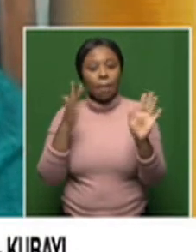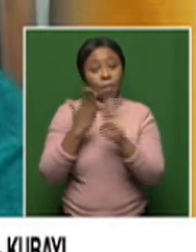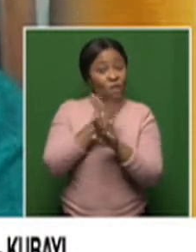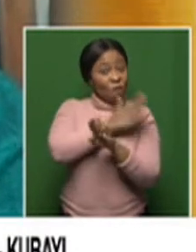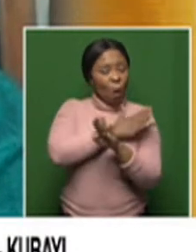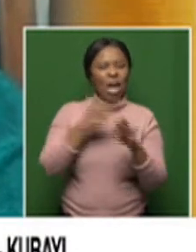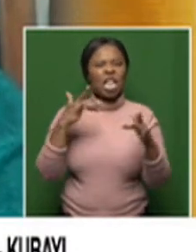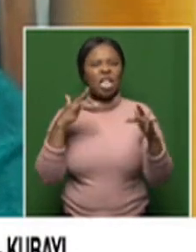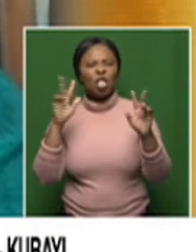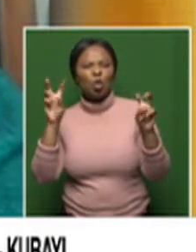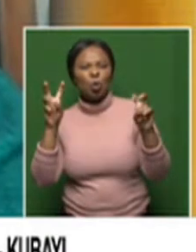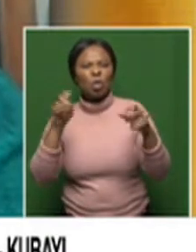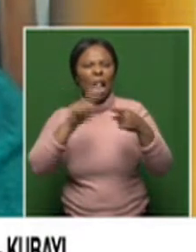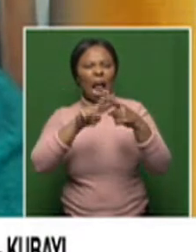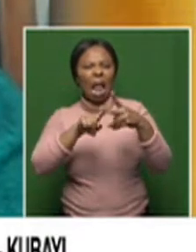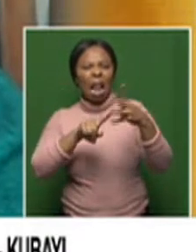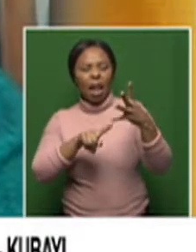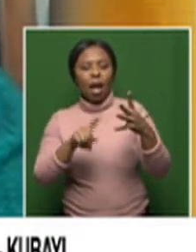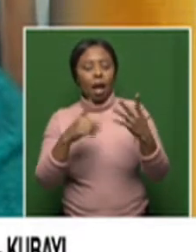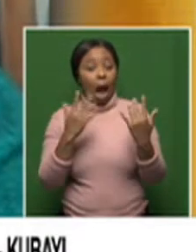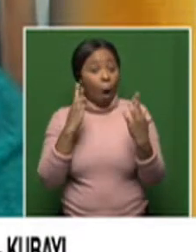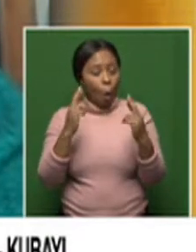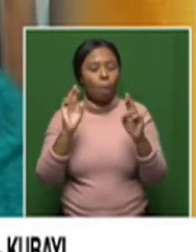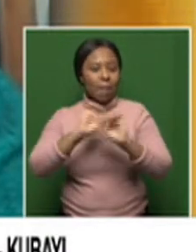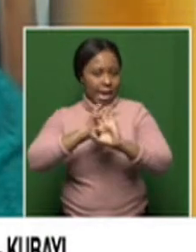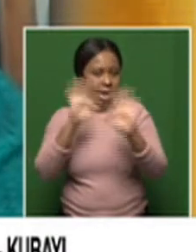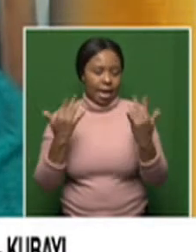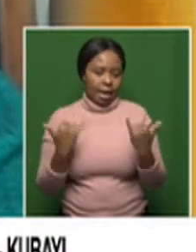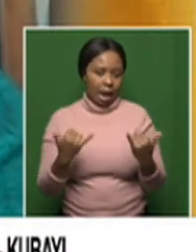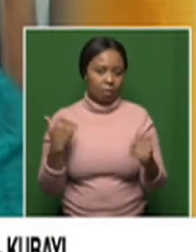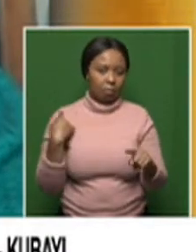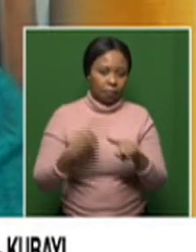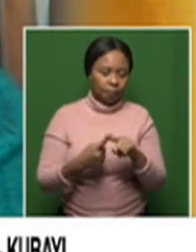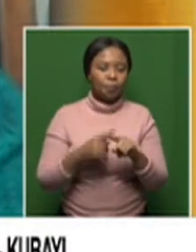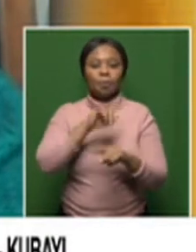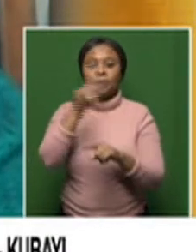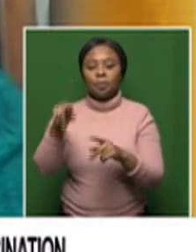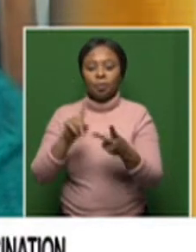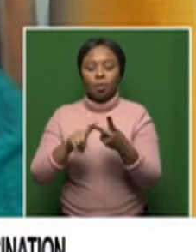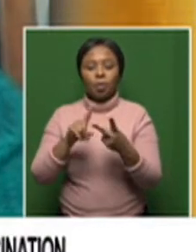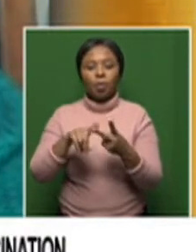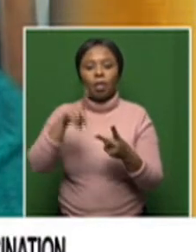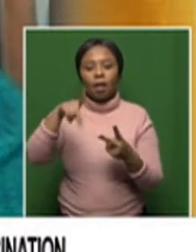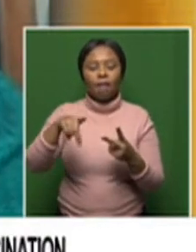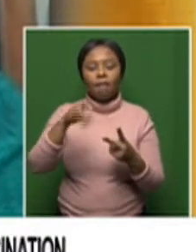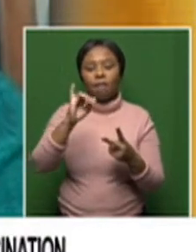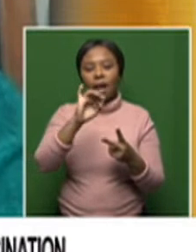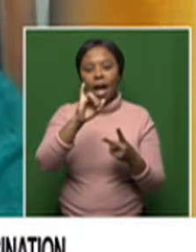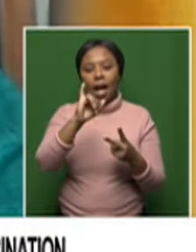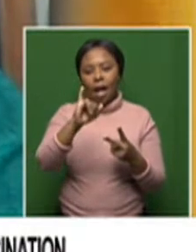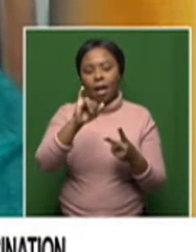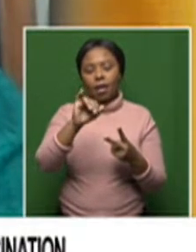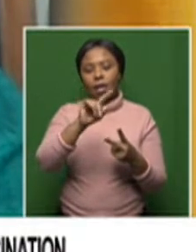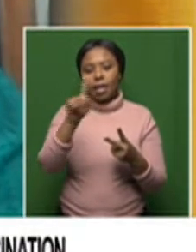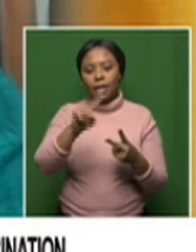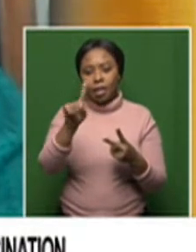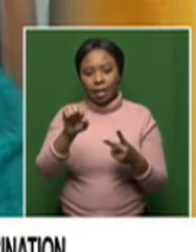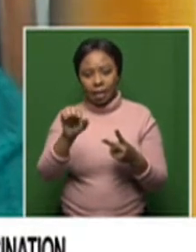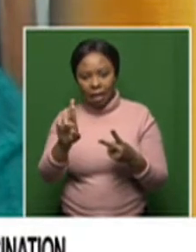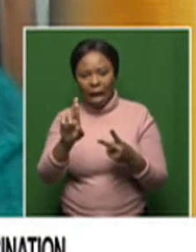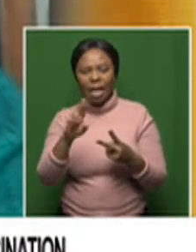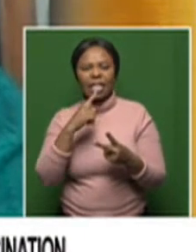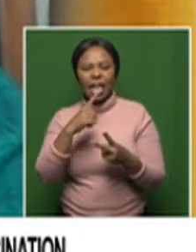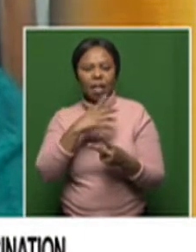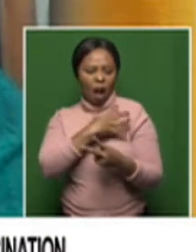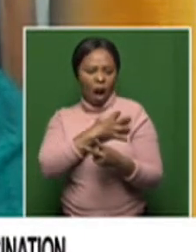previously. The second concern I want to touch on is that of Pfizer and reports of heart inflammation